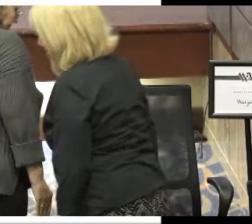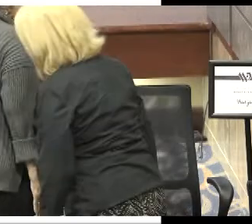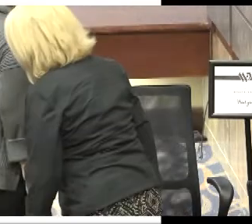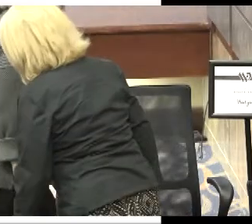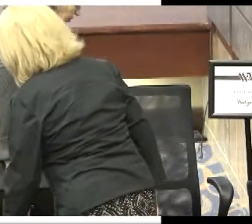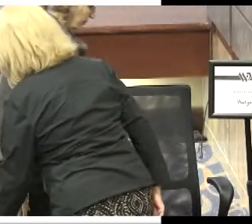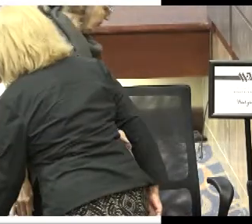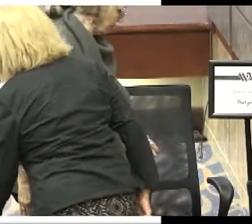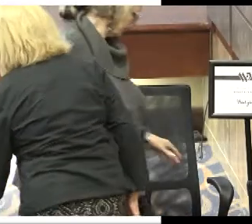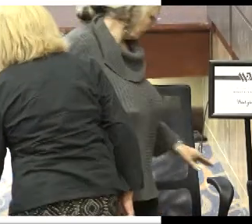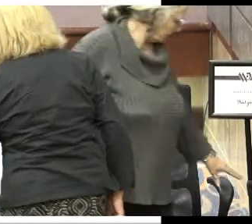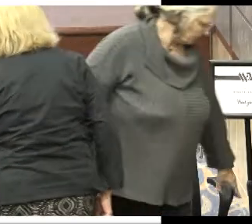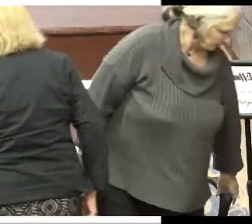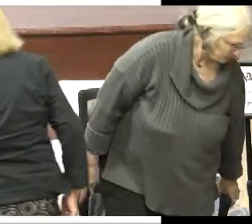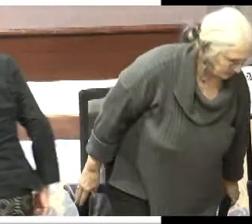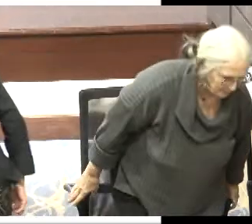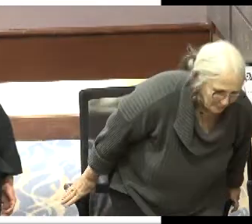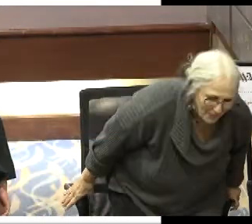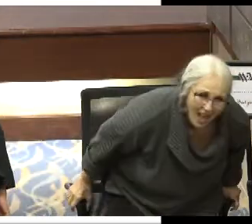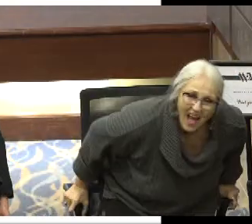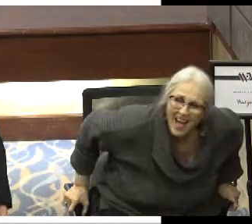First question, who's Casey Kasem?